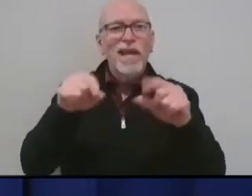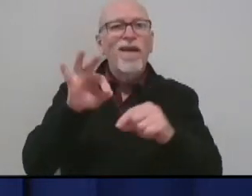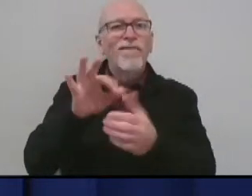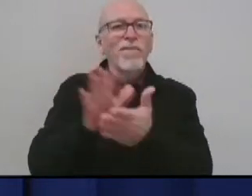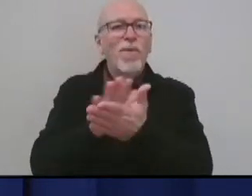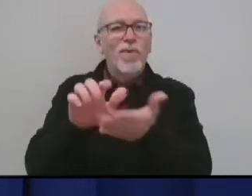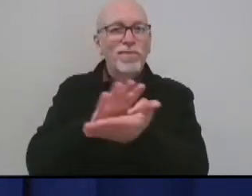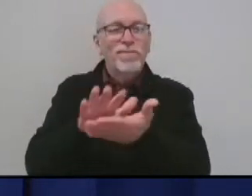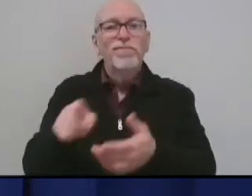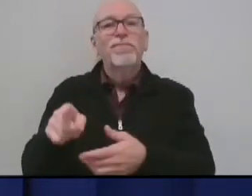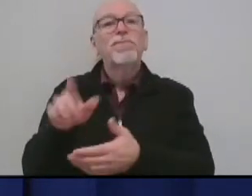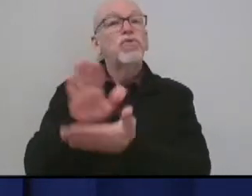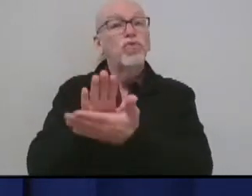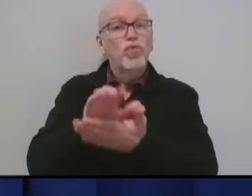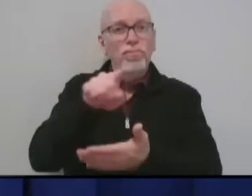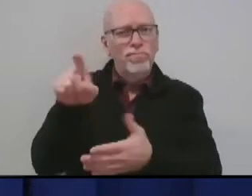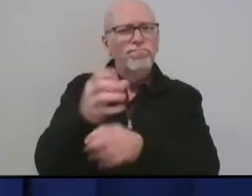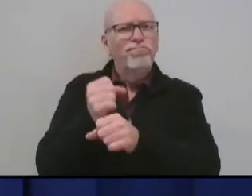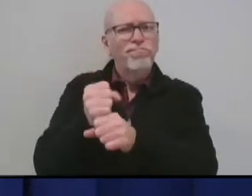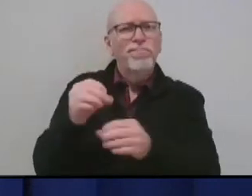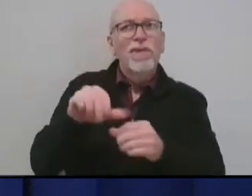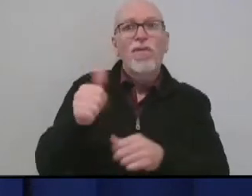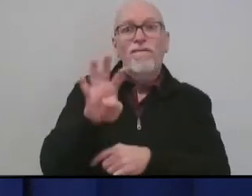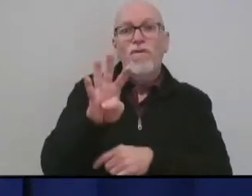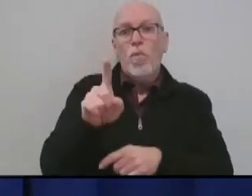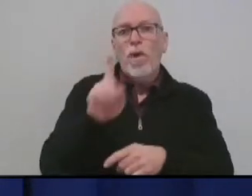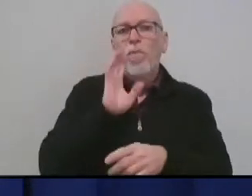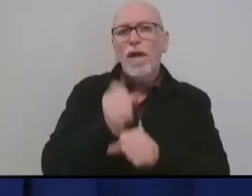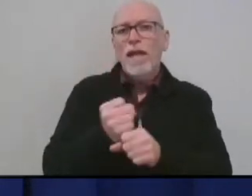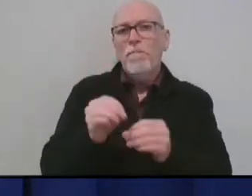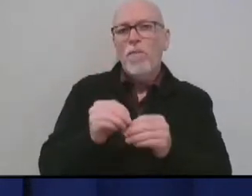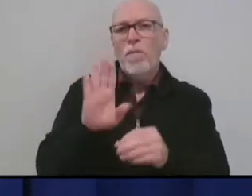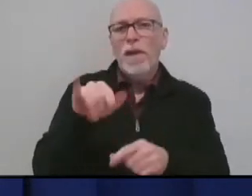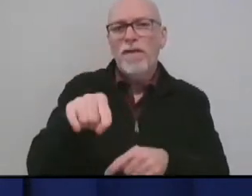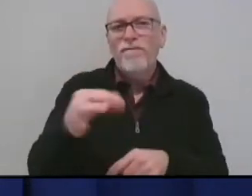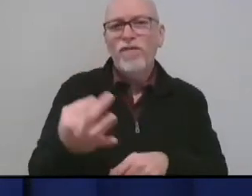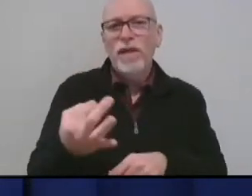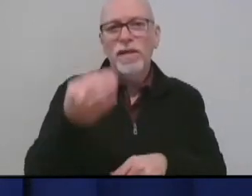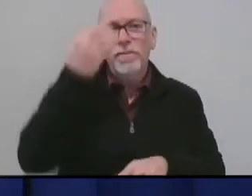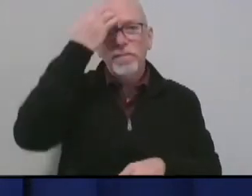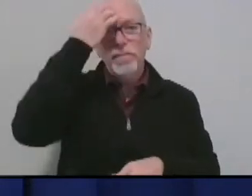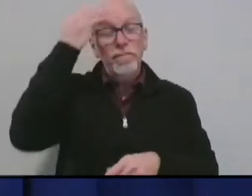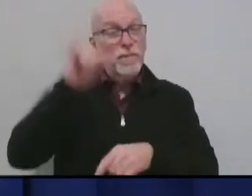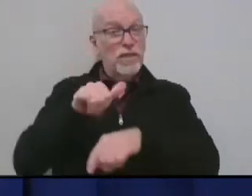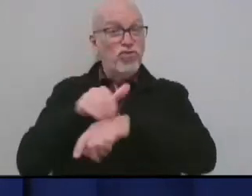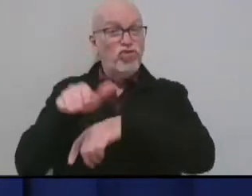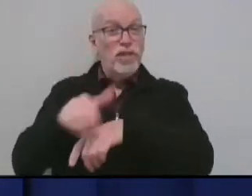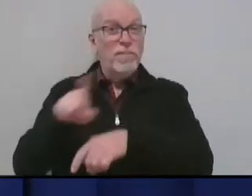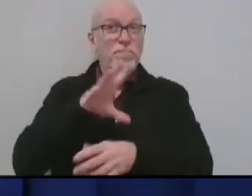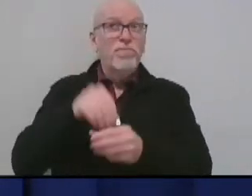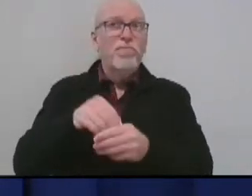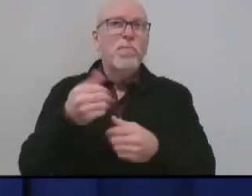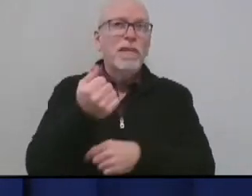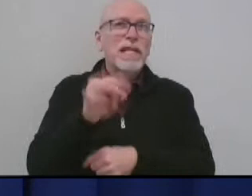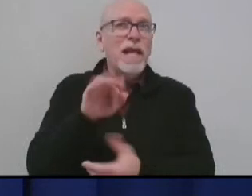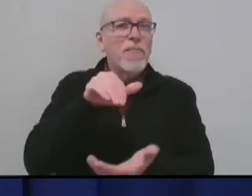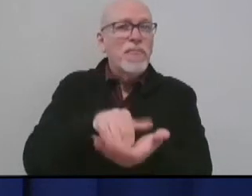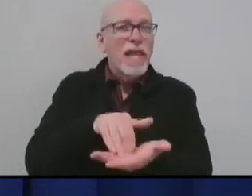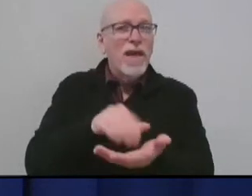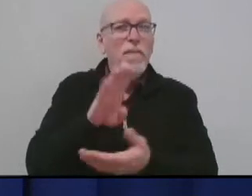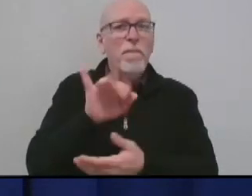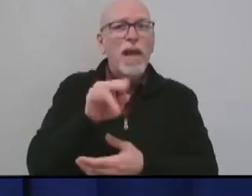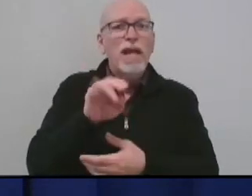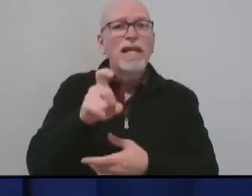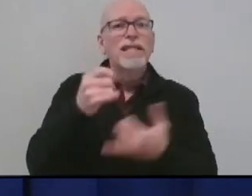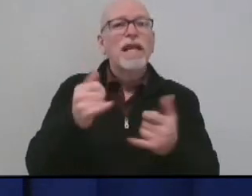received deliveries so far, with another 41 expected to be completed by Friday. These shipments include nearly 19,000 Bionex Now